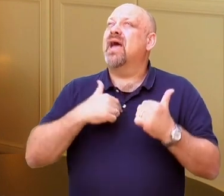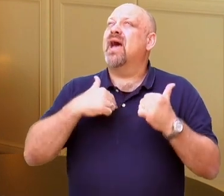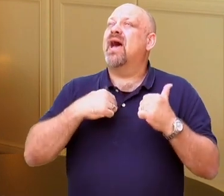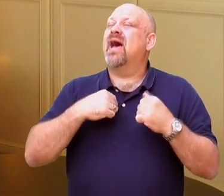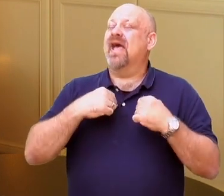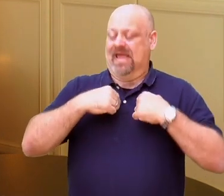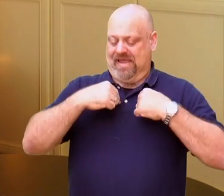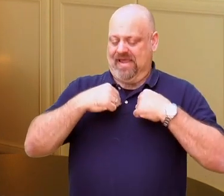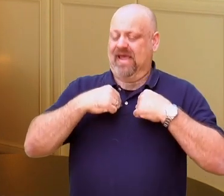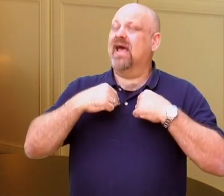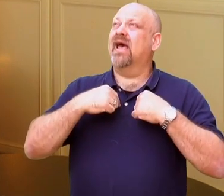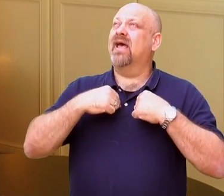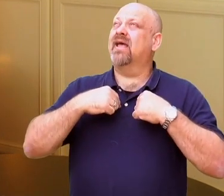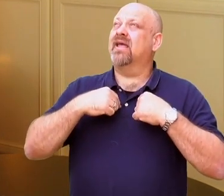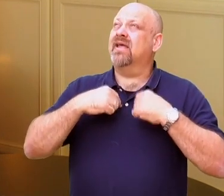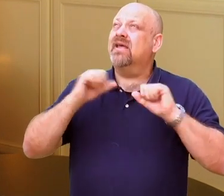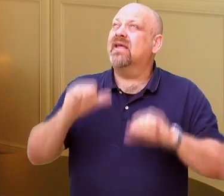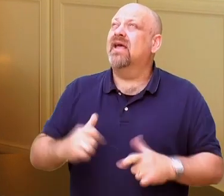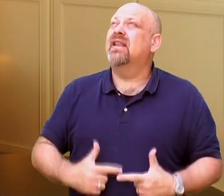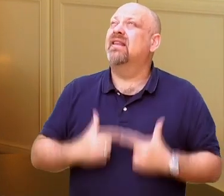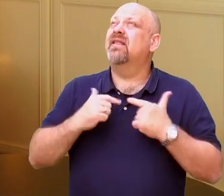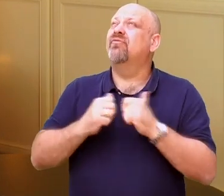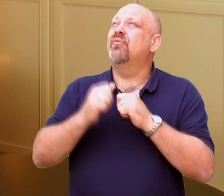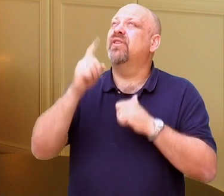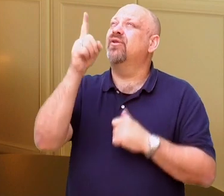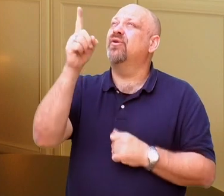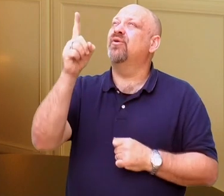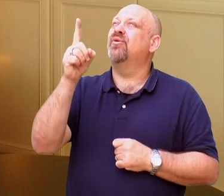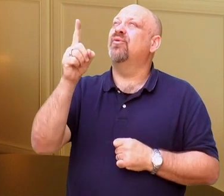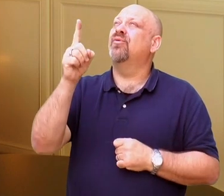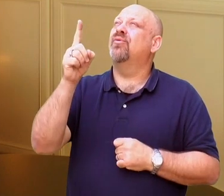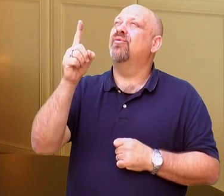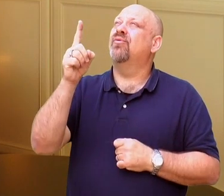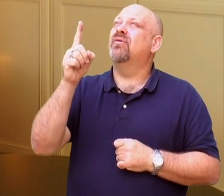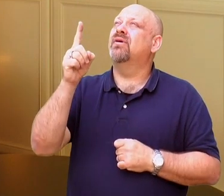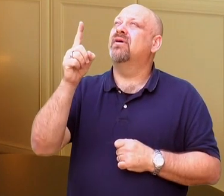so that I might live with you